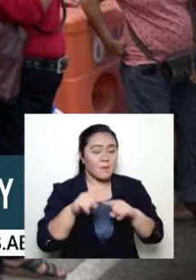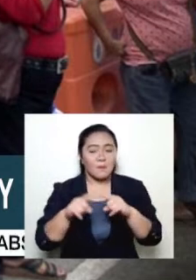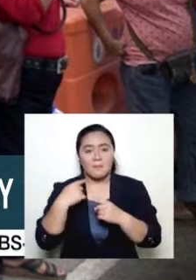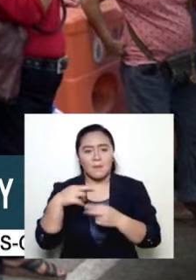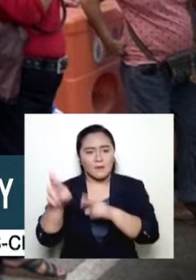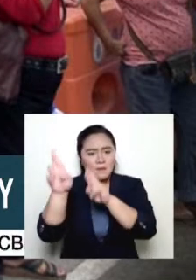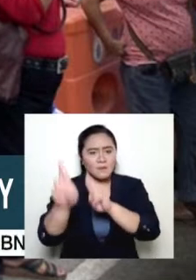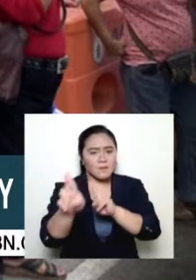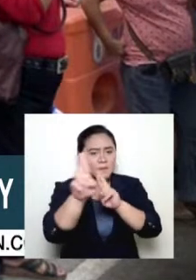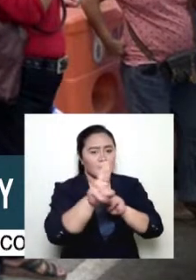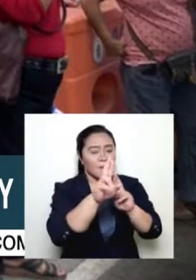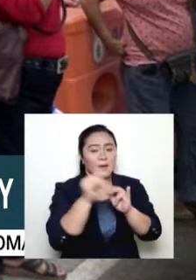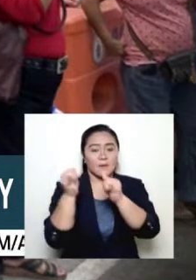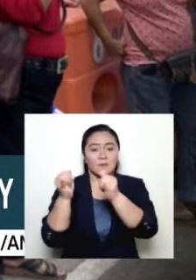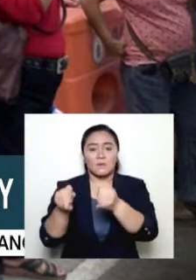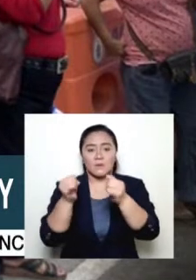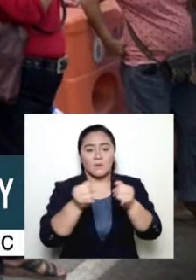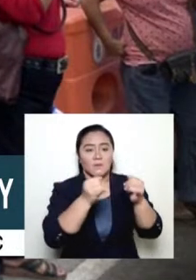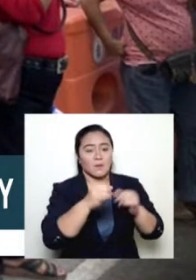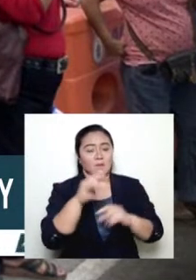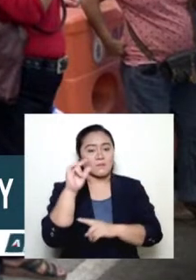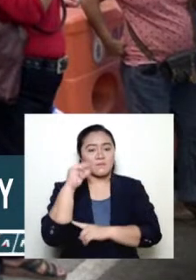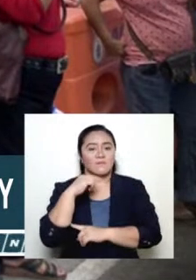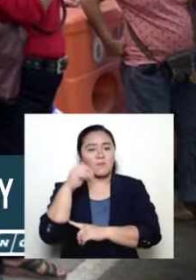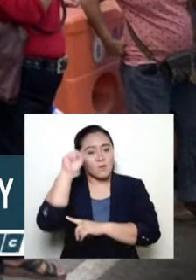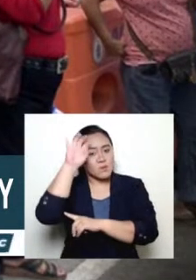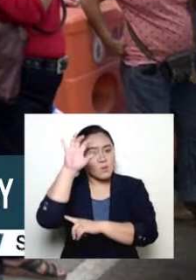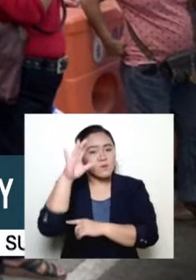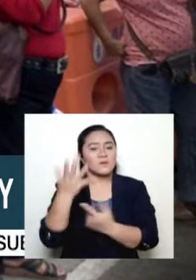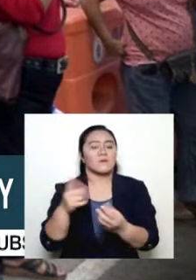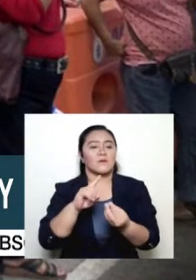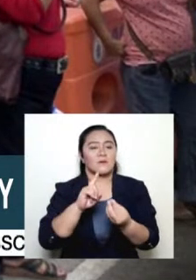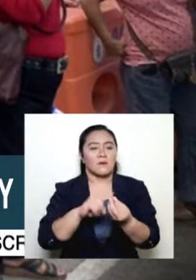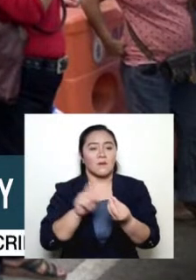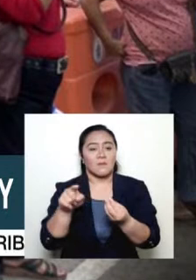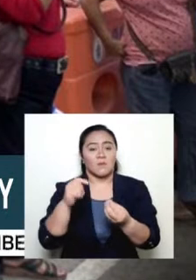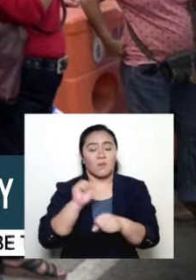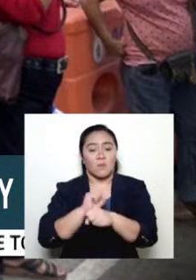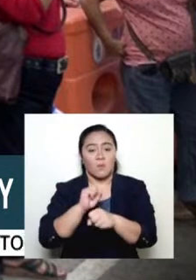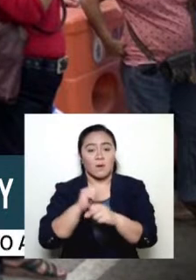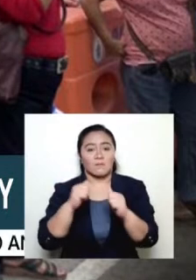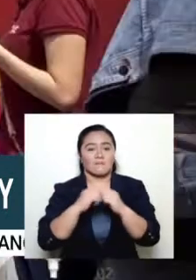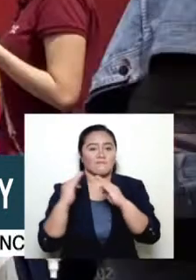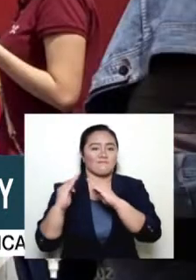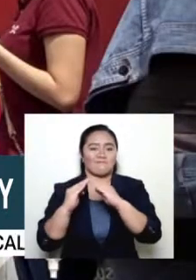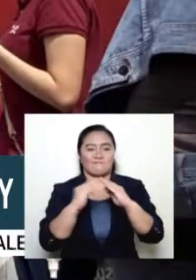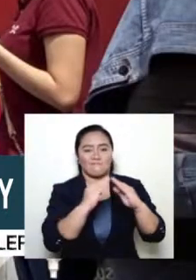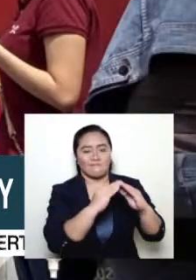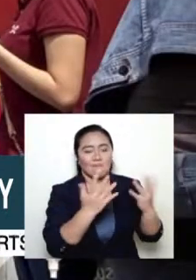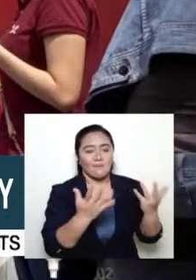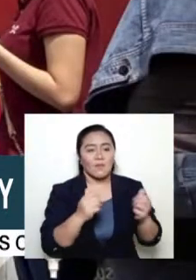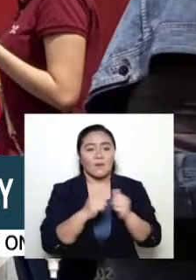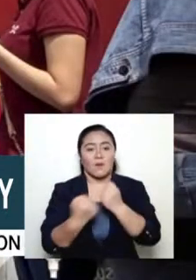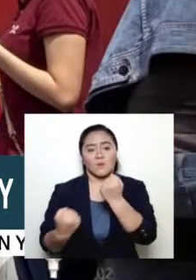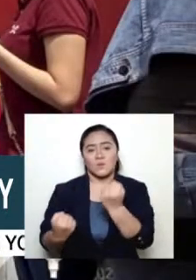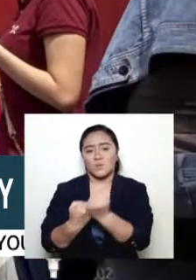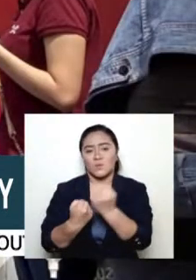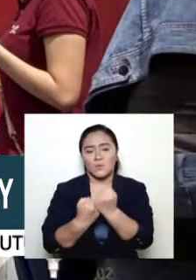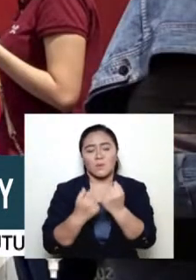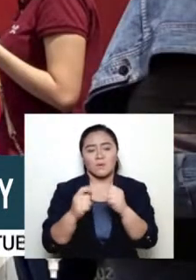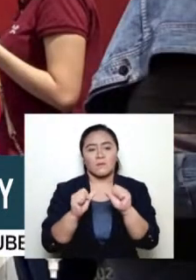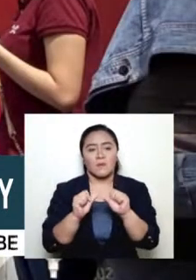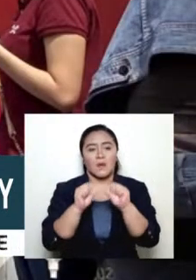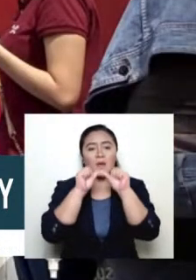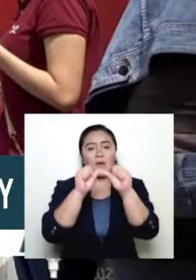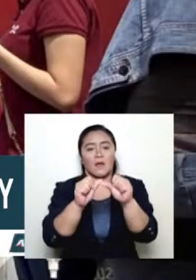sexual orientation and gender identity while working at a factory. The presidential candidate also expressed his support for raising the age of consent,